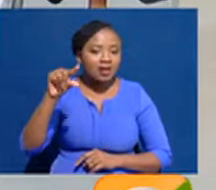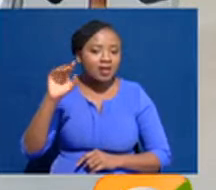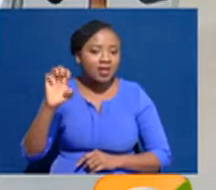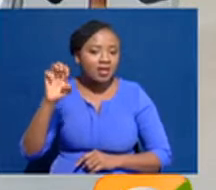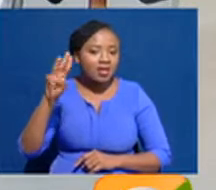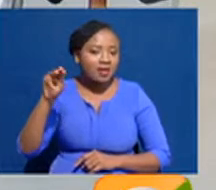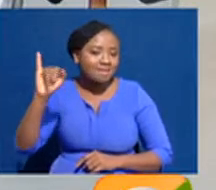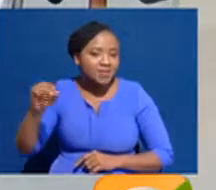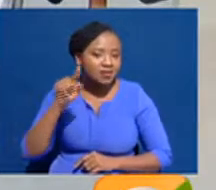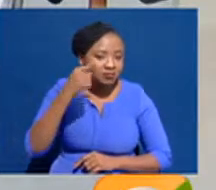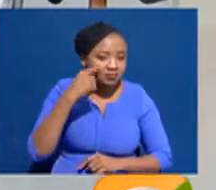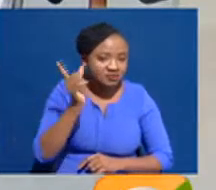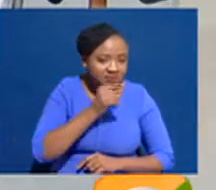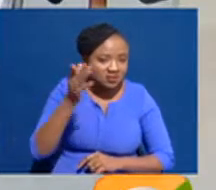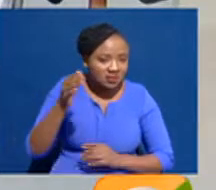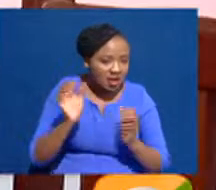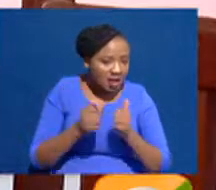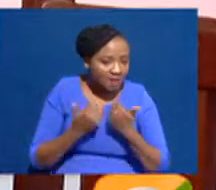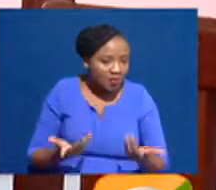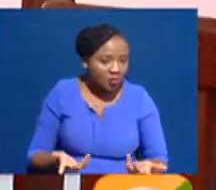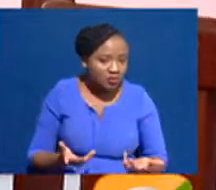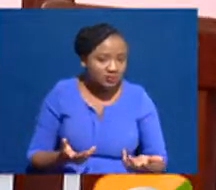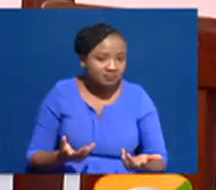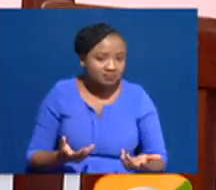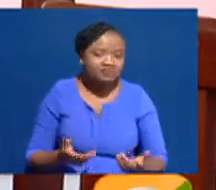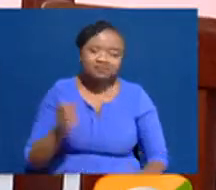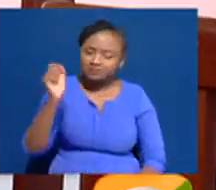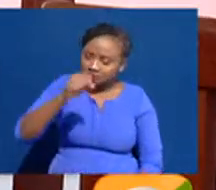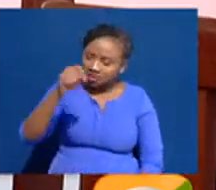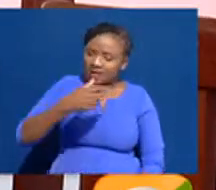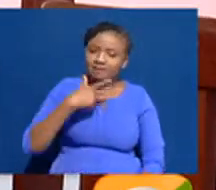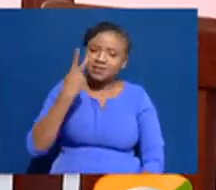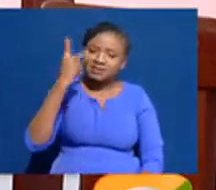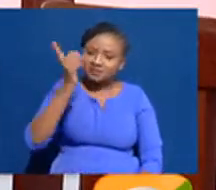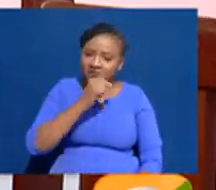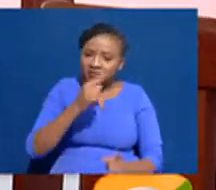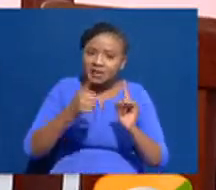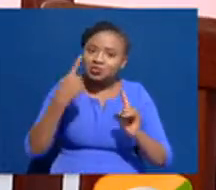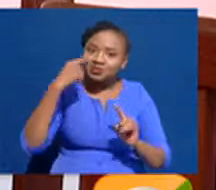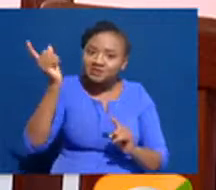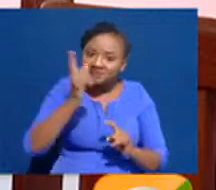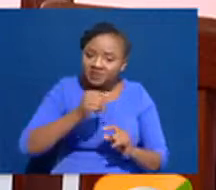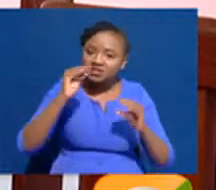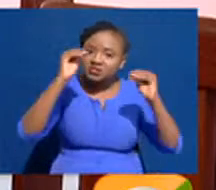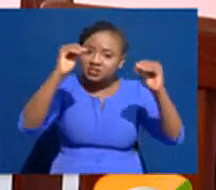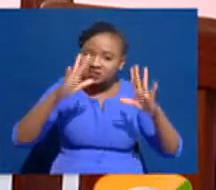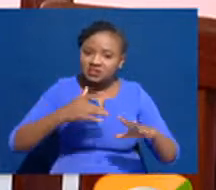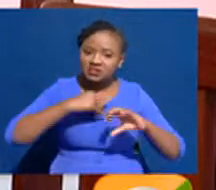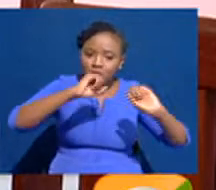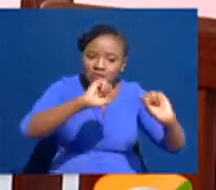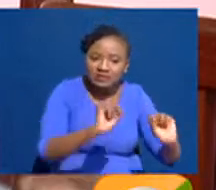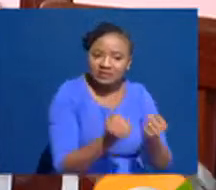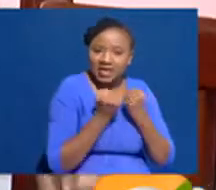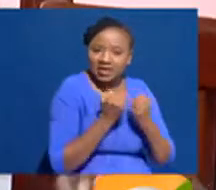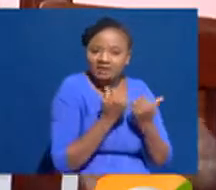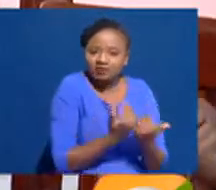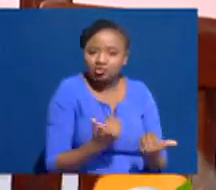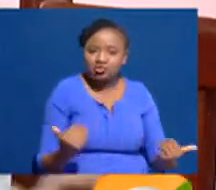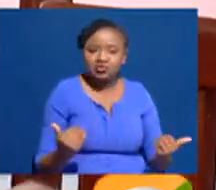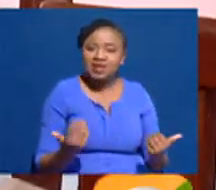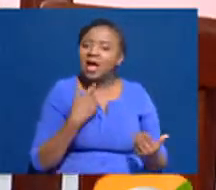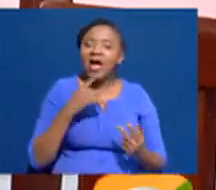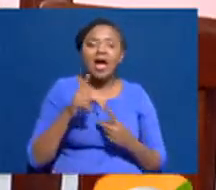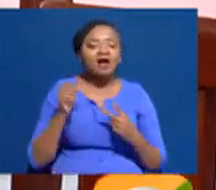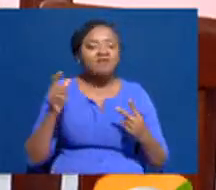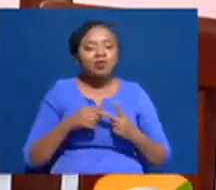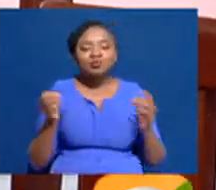Was that necessary? And you saw teachers who were even rescuing the children. They had no choice, but exactly. It didn't